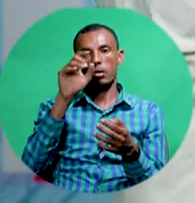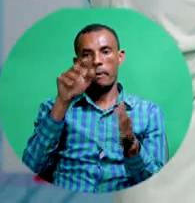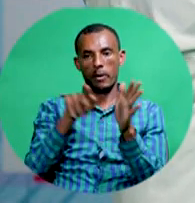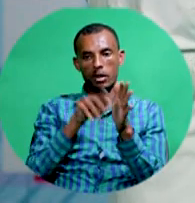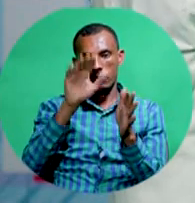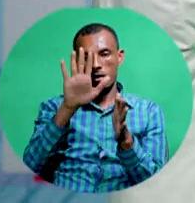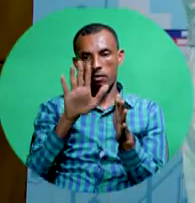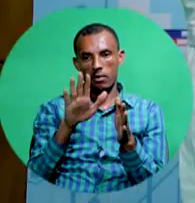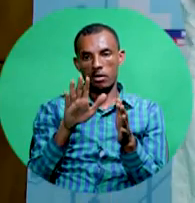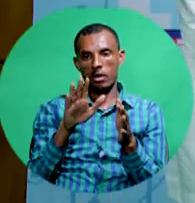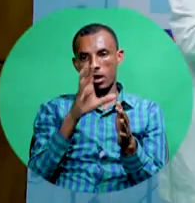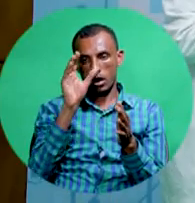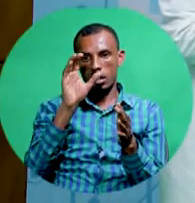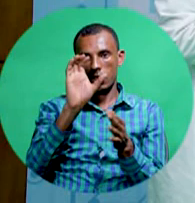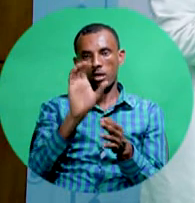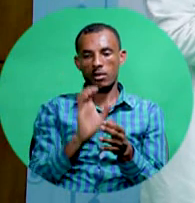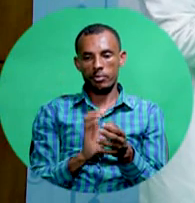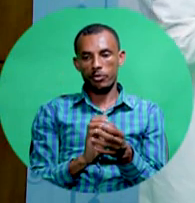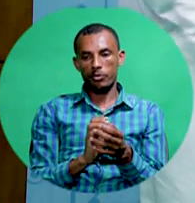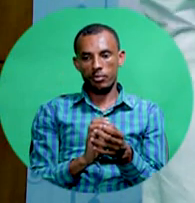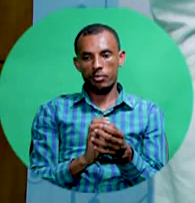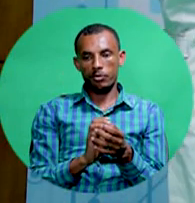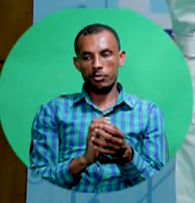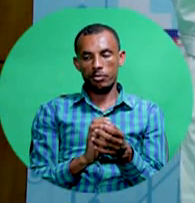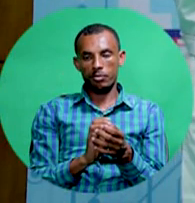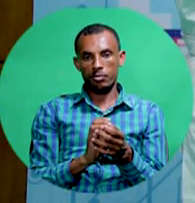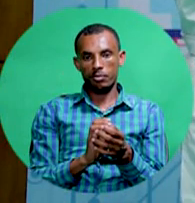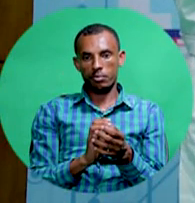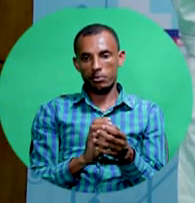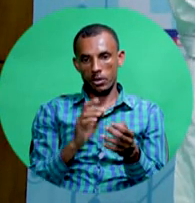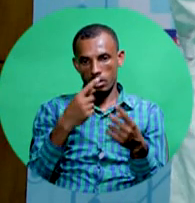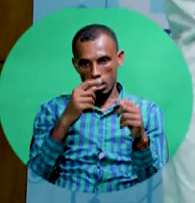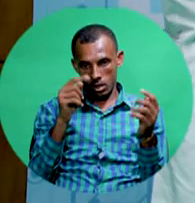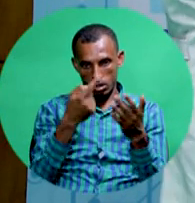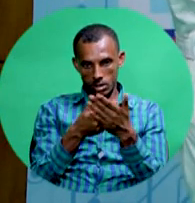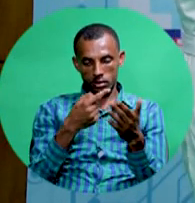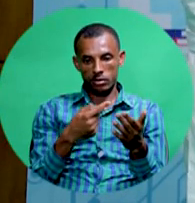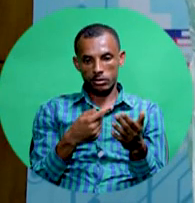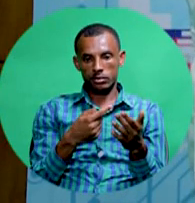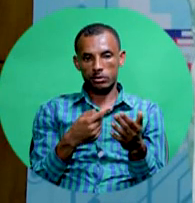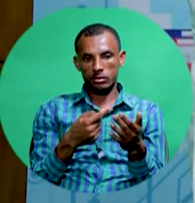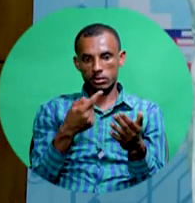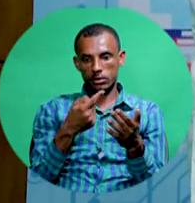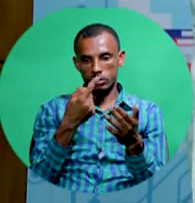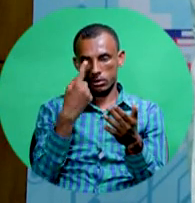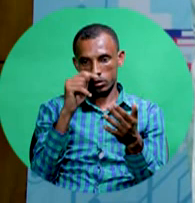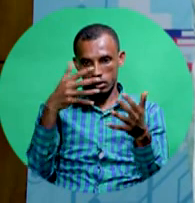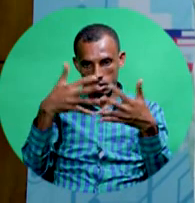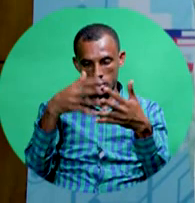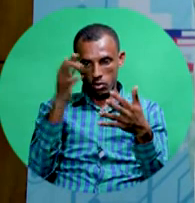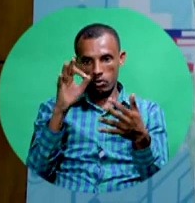integration constant. So this is it. Now let's try this one. The integration